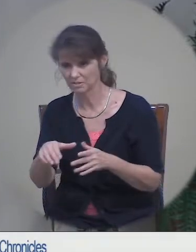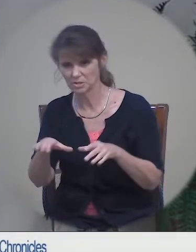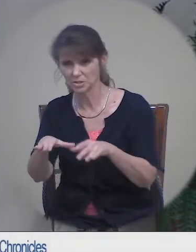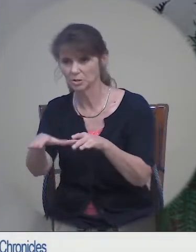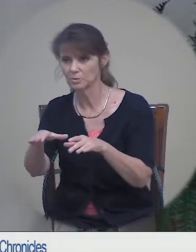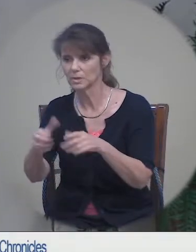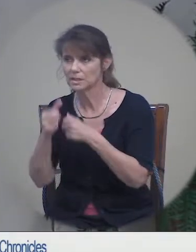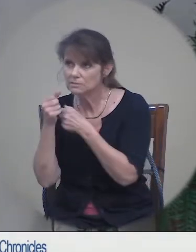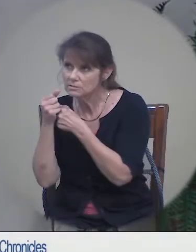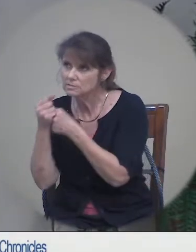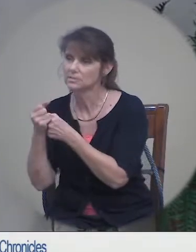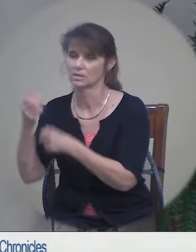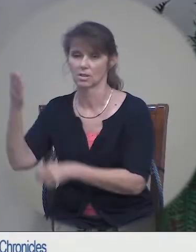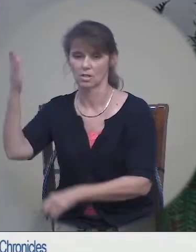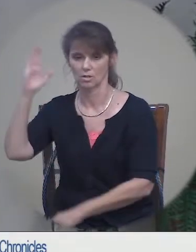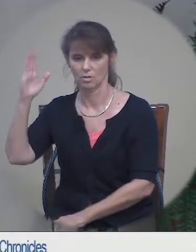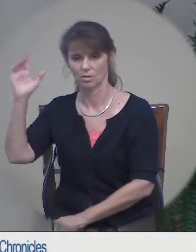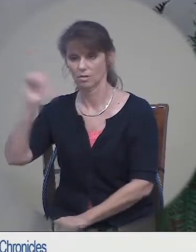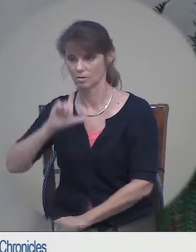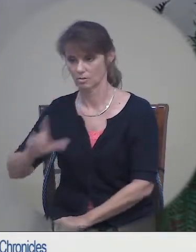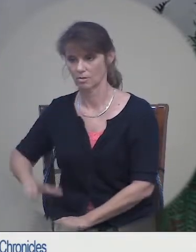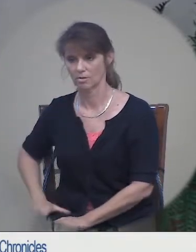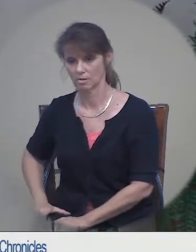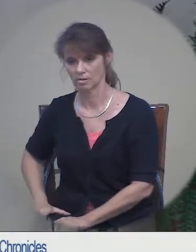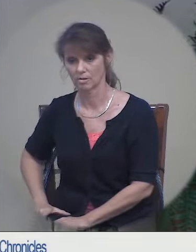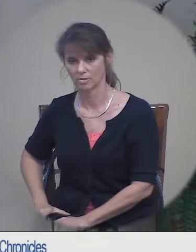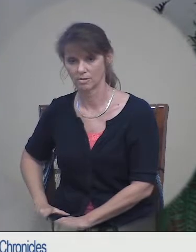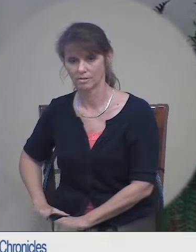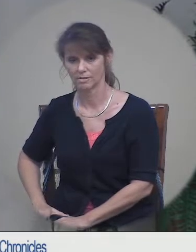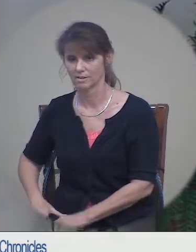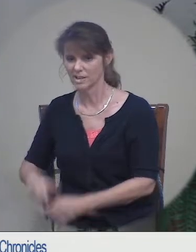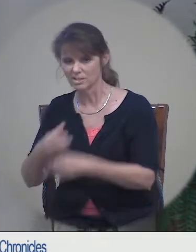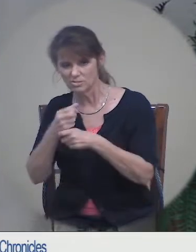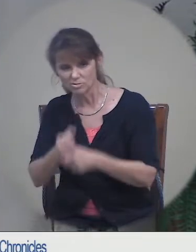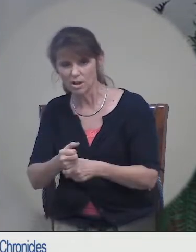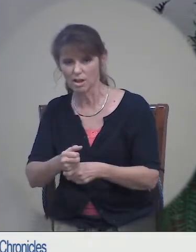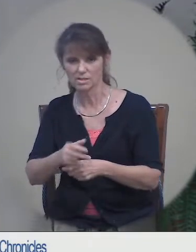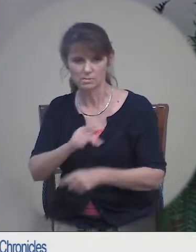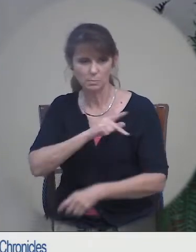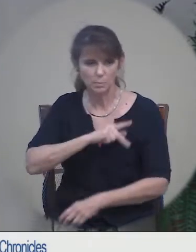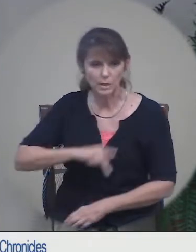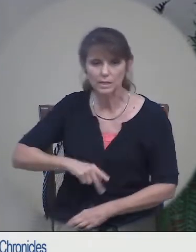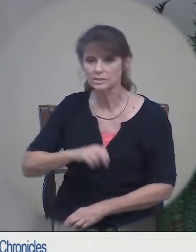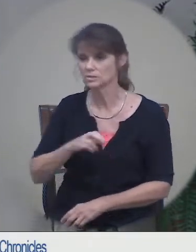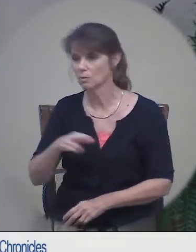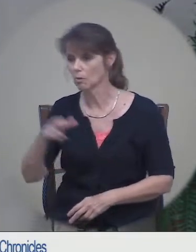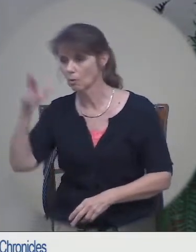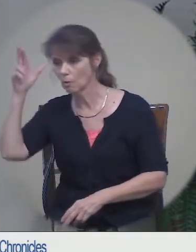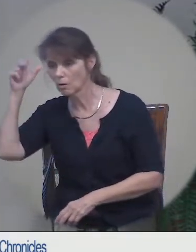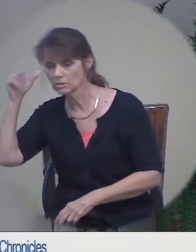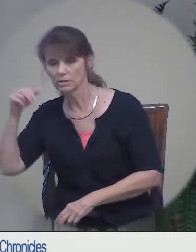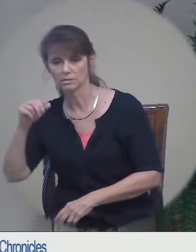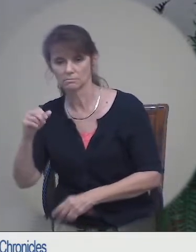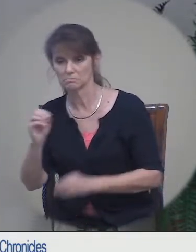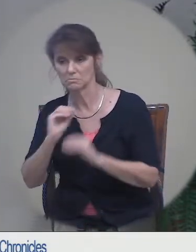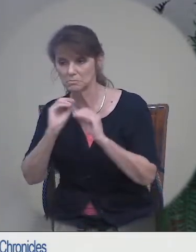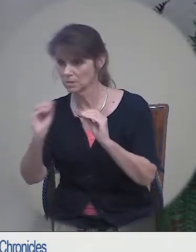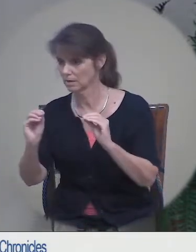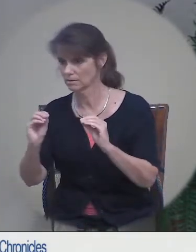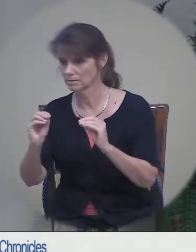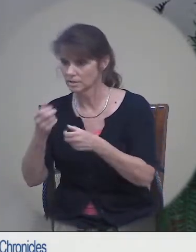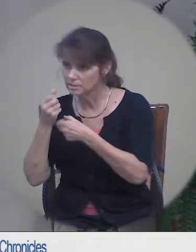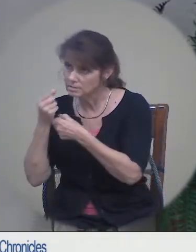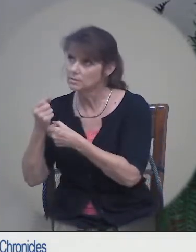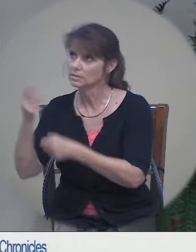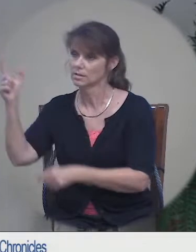Lord. He didn't trust in princes or horses or things of that nature. He continued to clung to the Lord. And